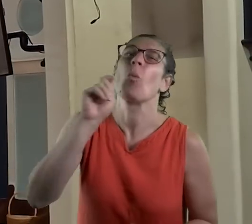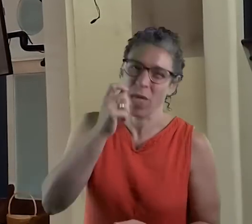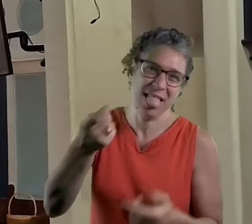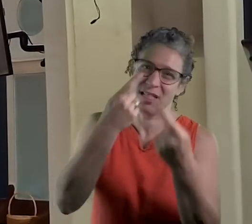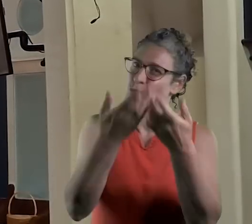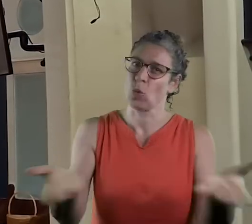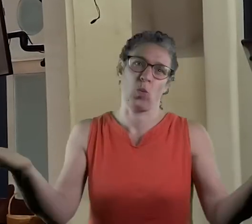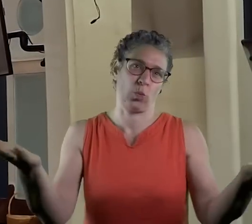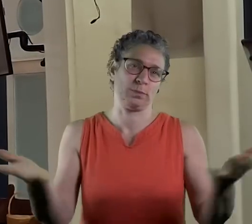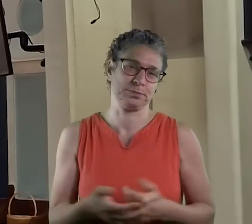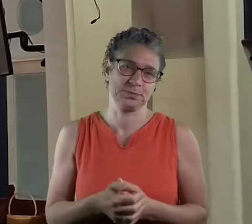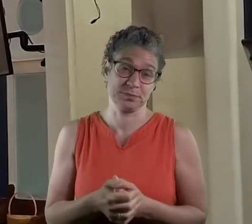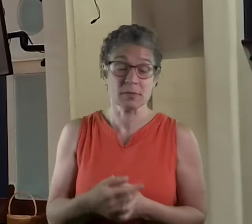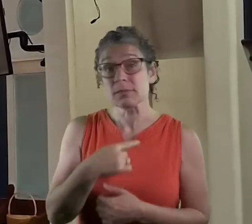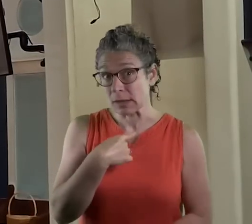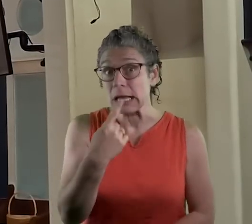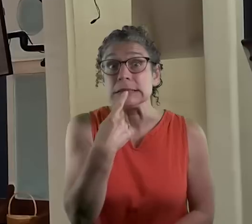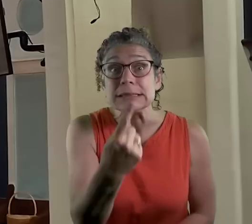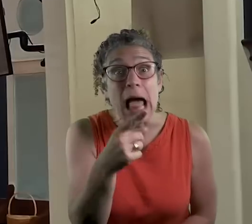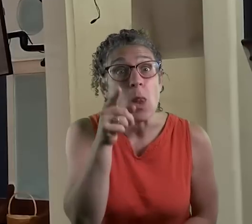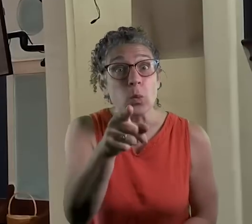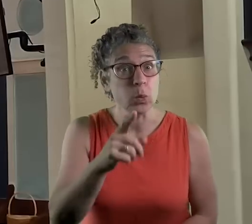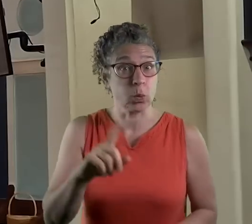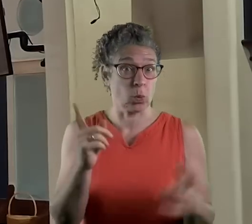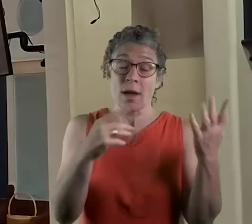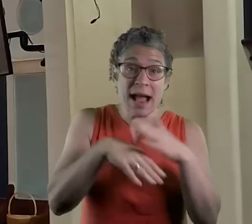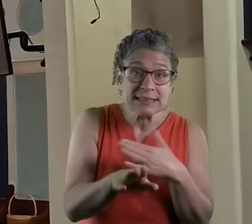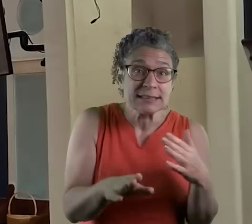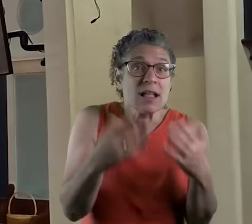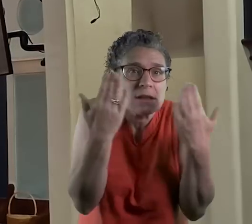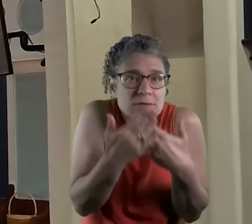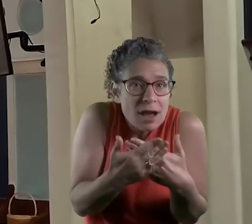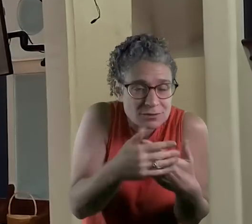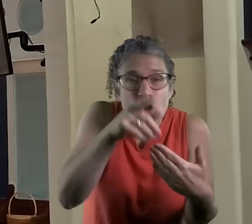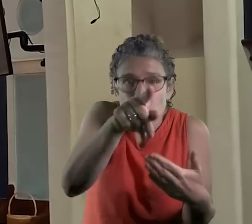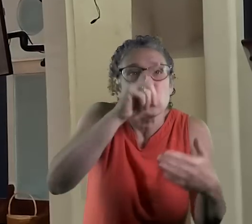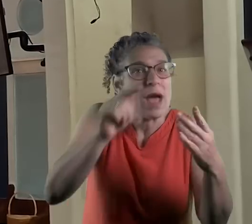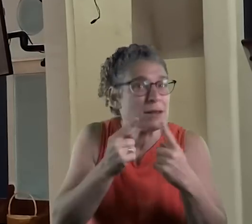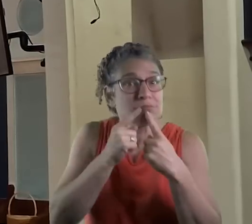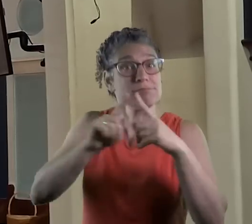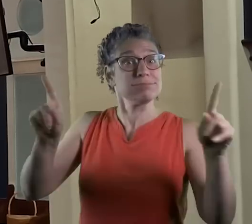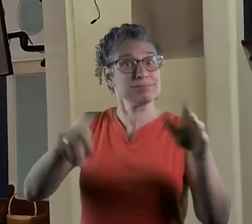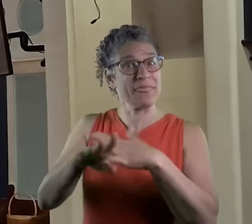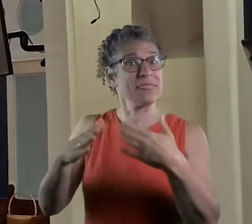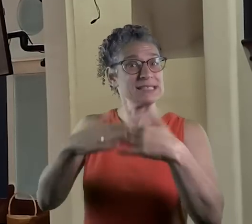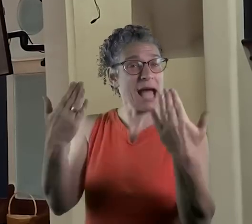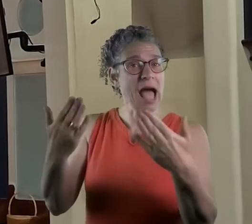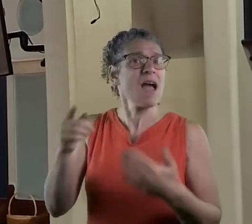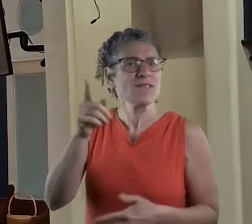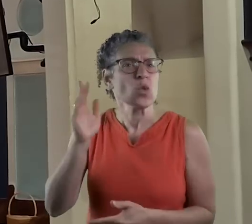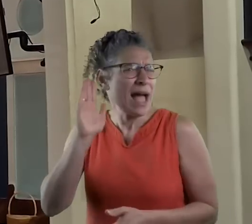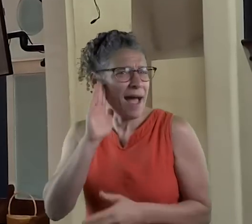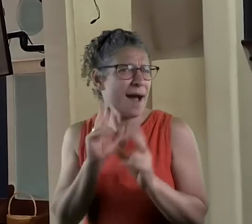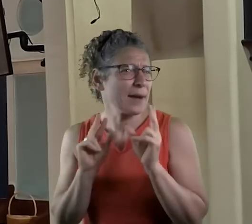not become known. What I say to you in the dark, tell in the light, and what you hear